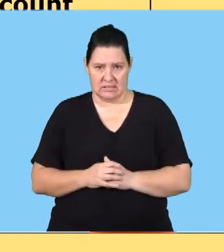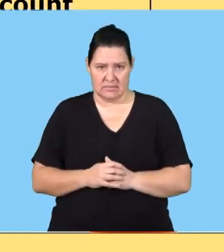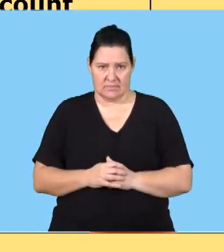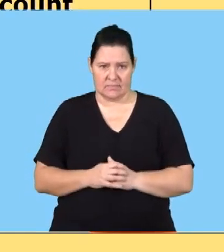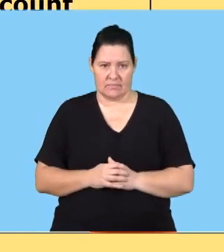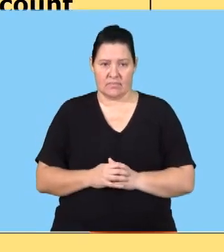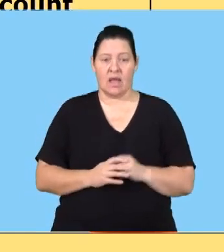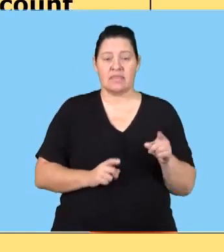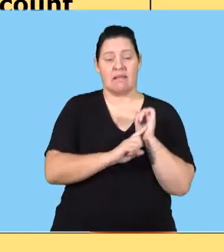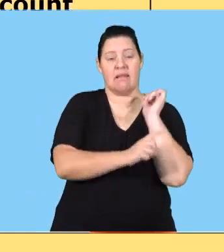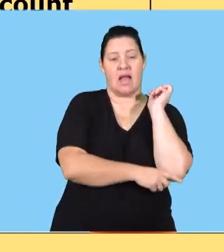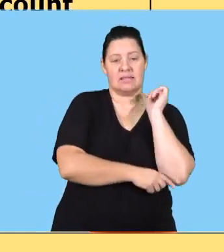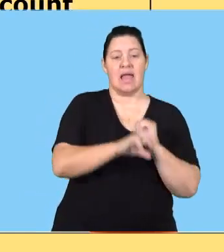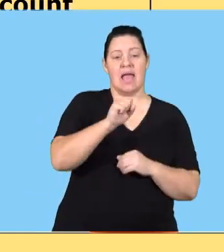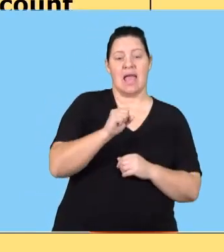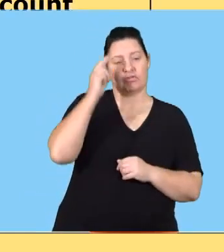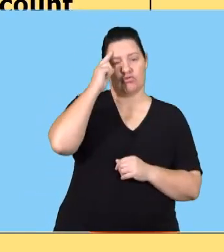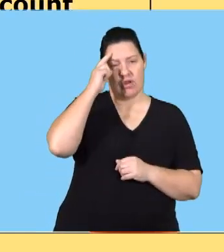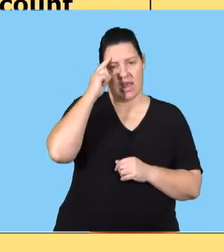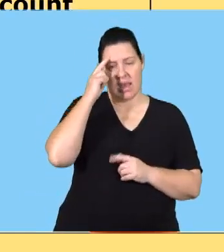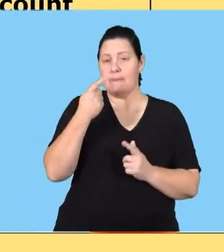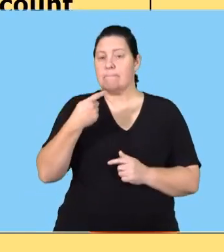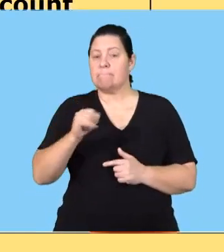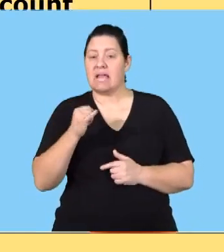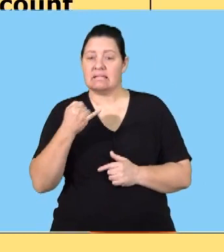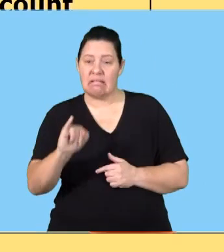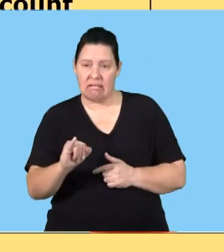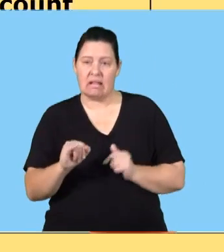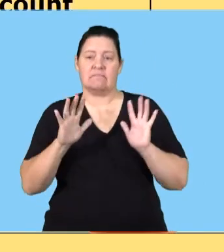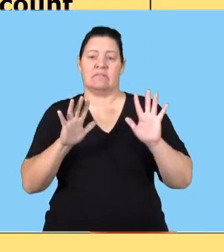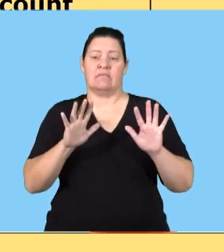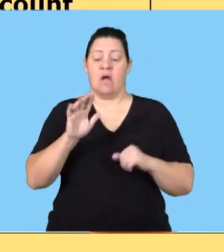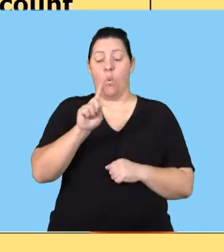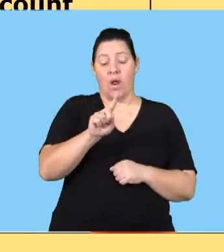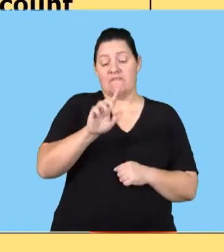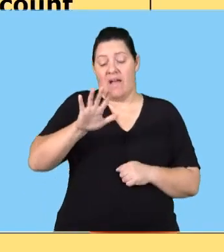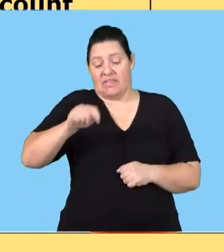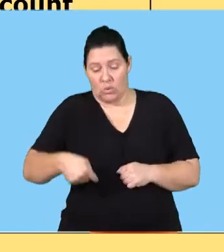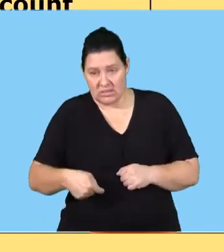my 10,040. And then the last one is S-grade traders, and we owe them